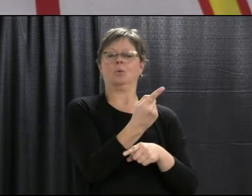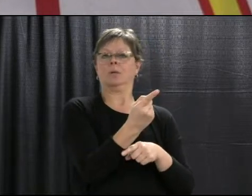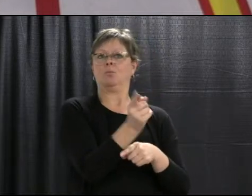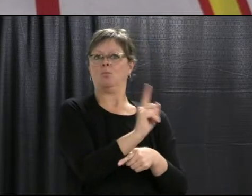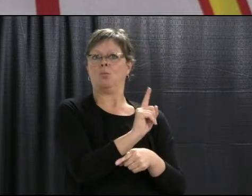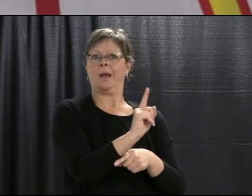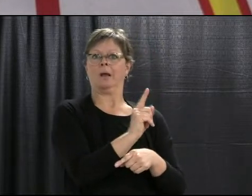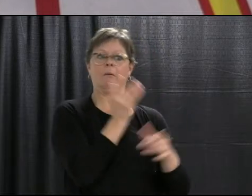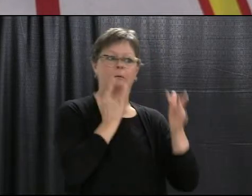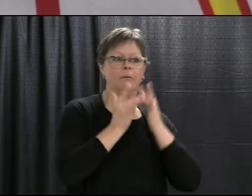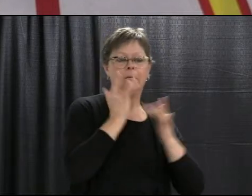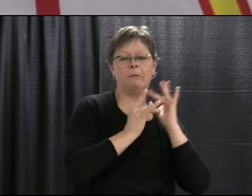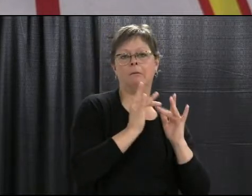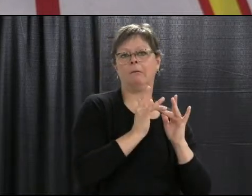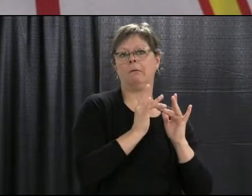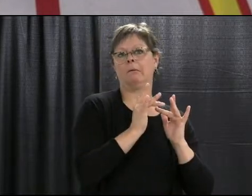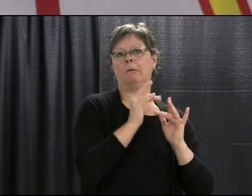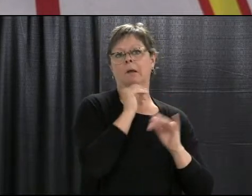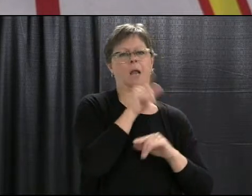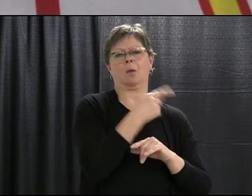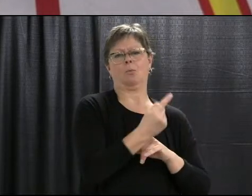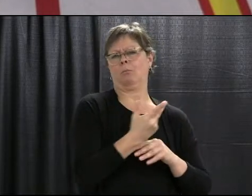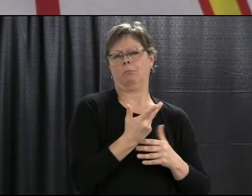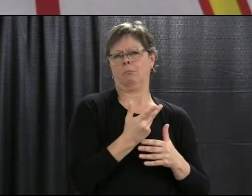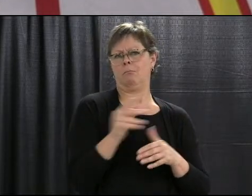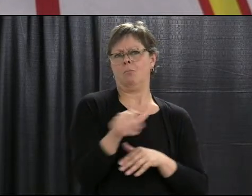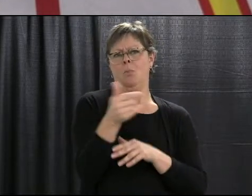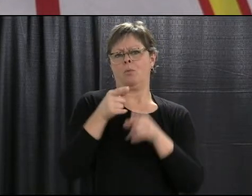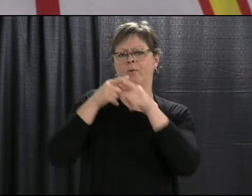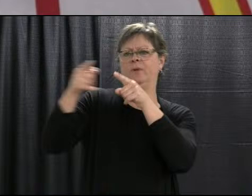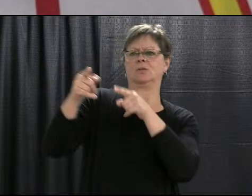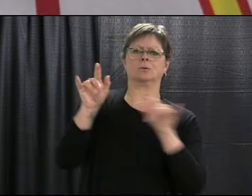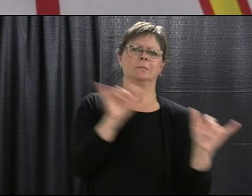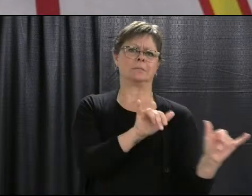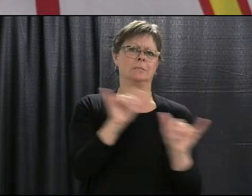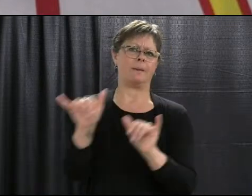shortage of health professionals.